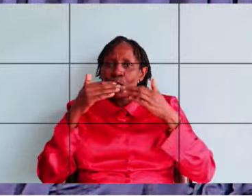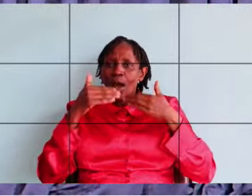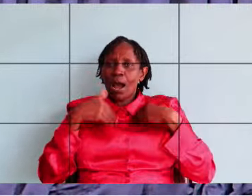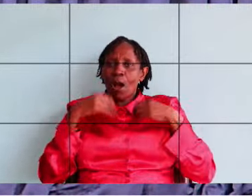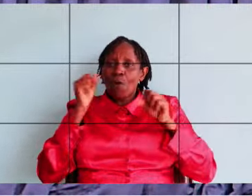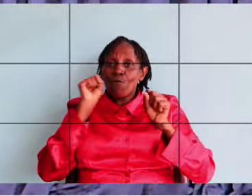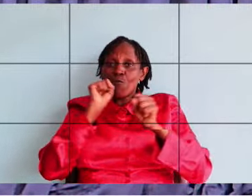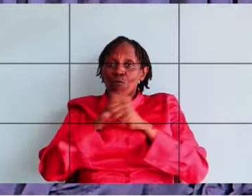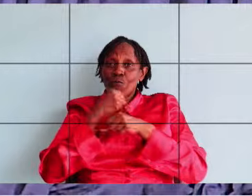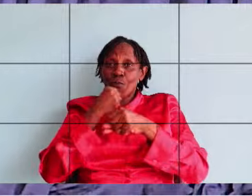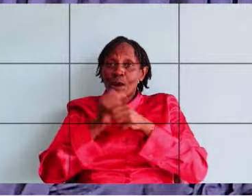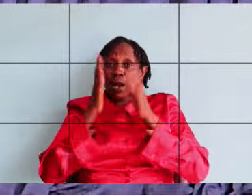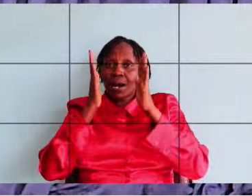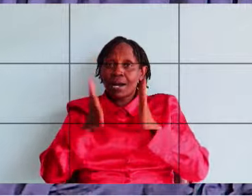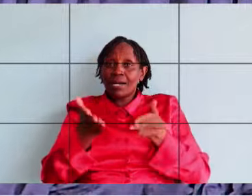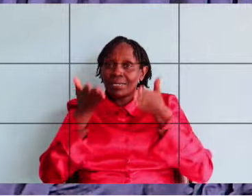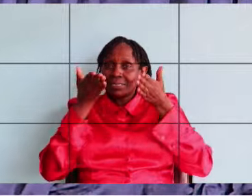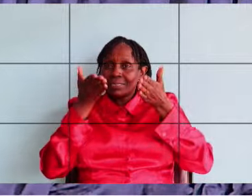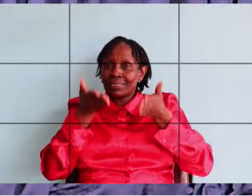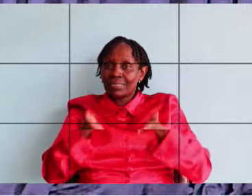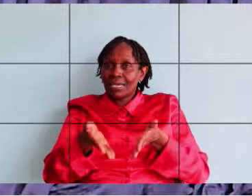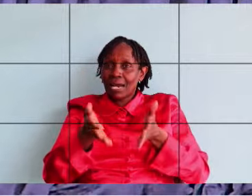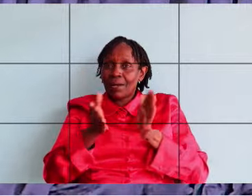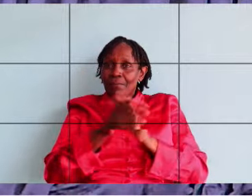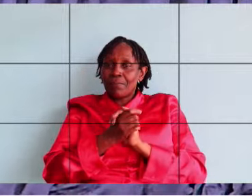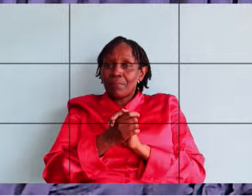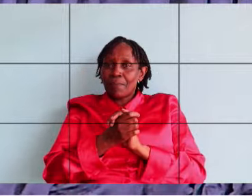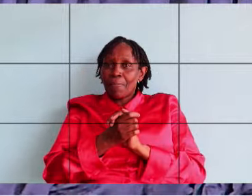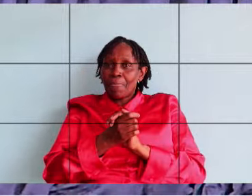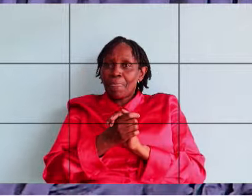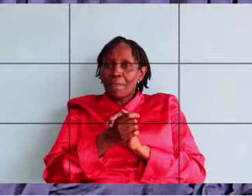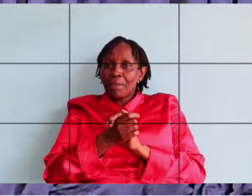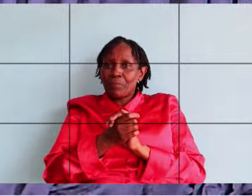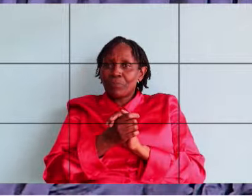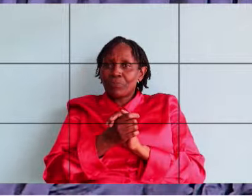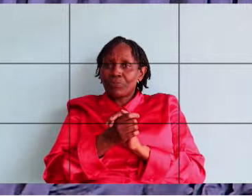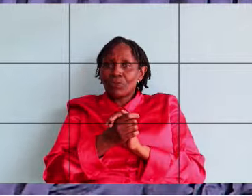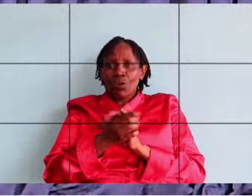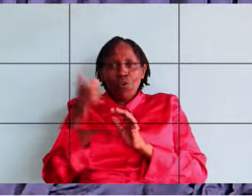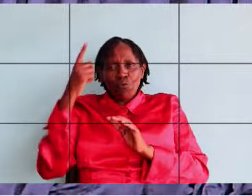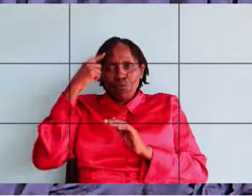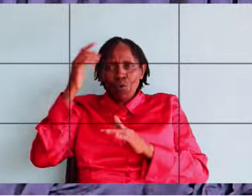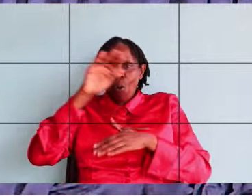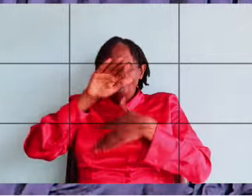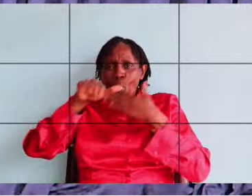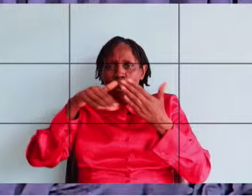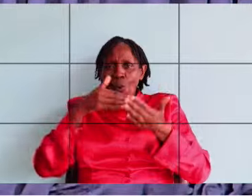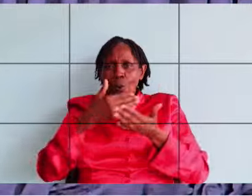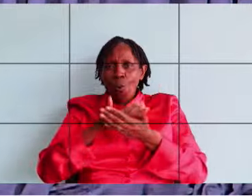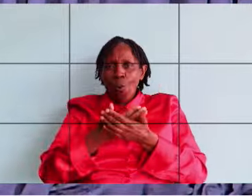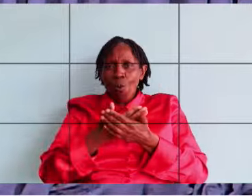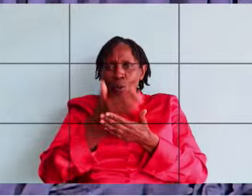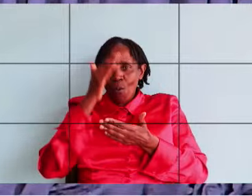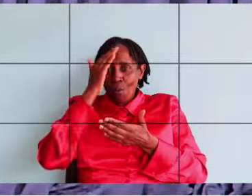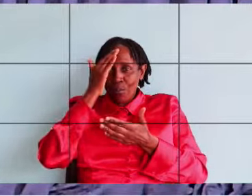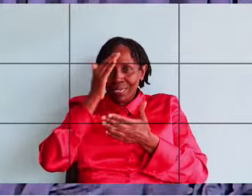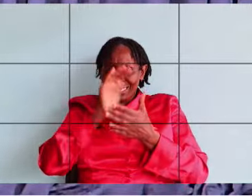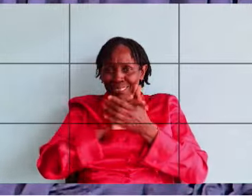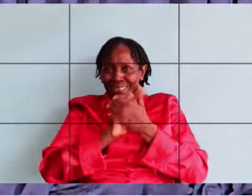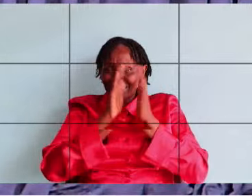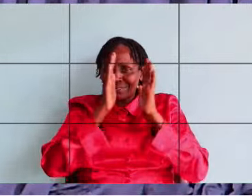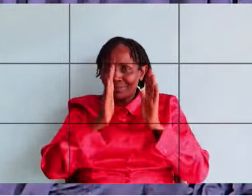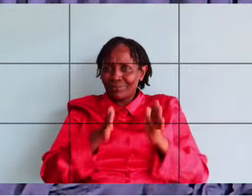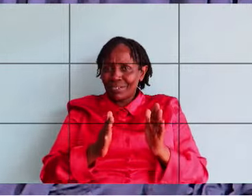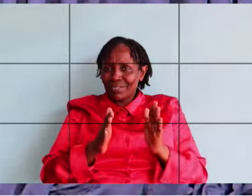his vineyard. That's a prayer that must be in the mouth of every believer every day. We pray for those nations, for